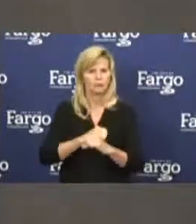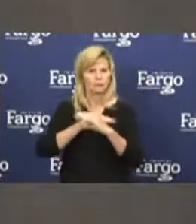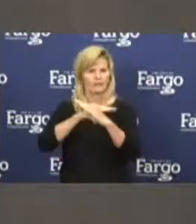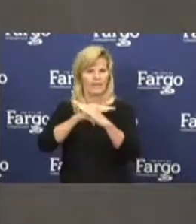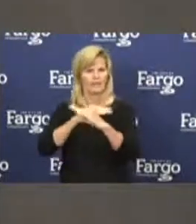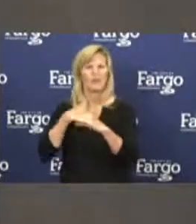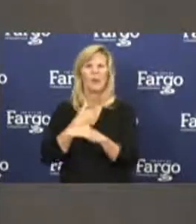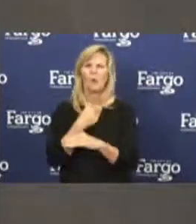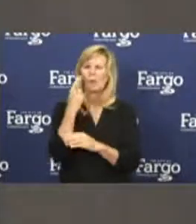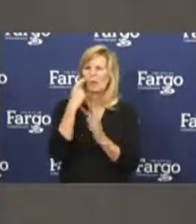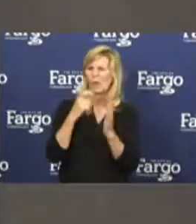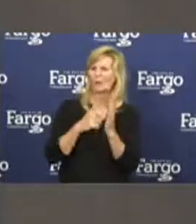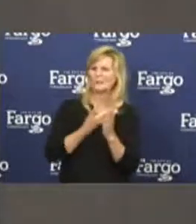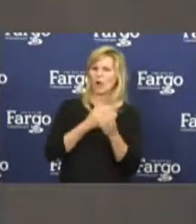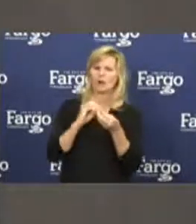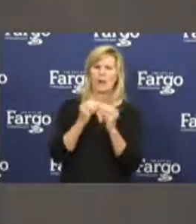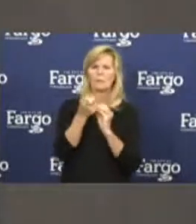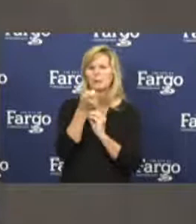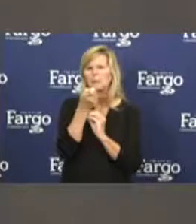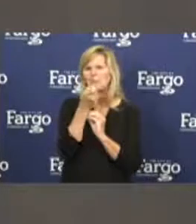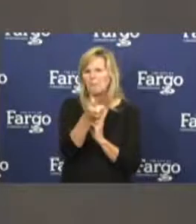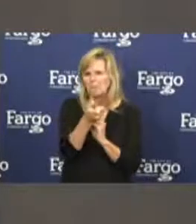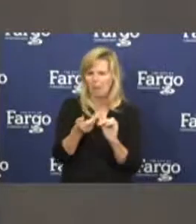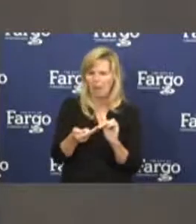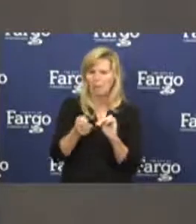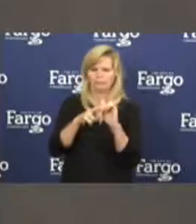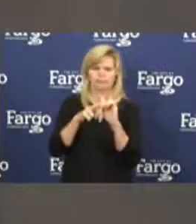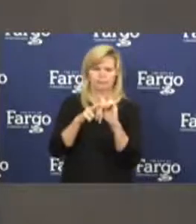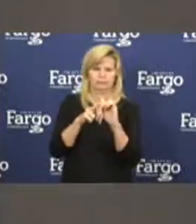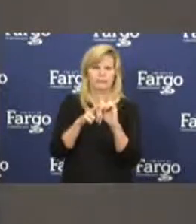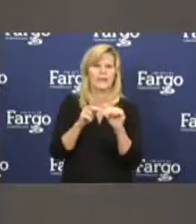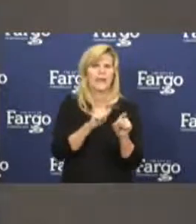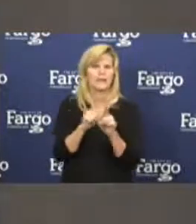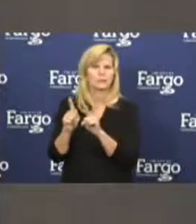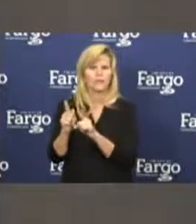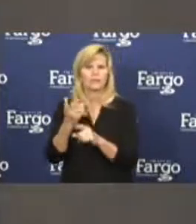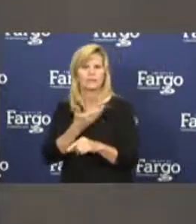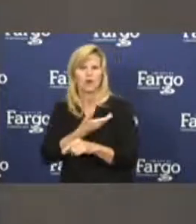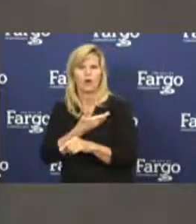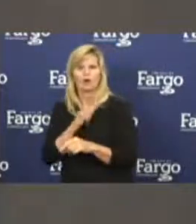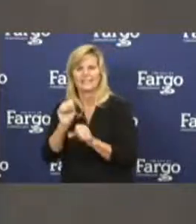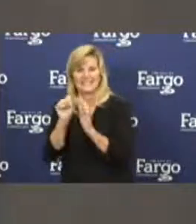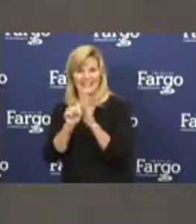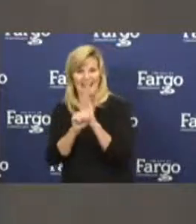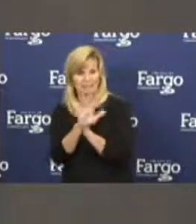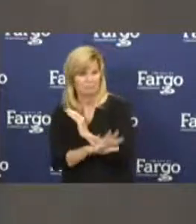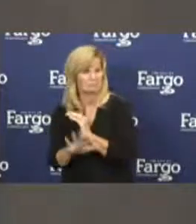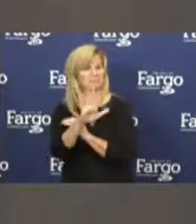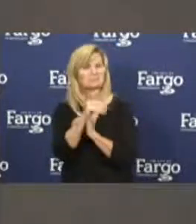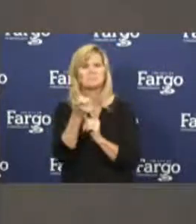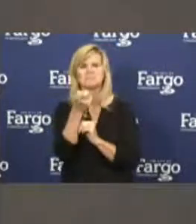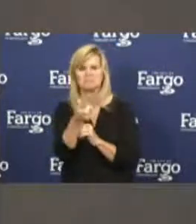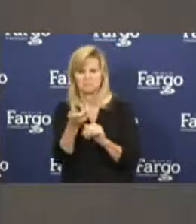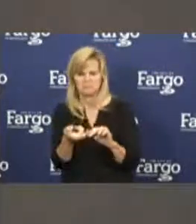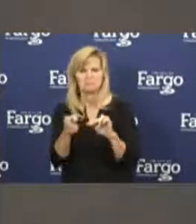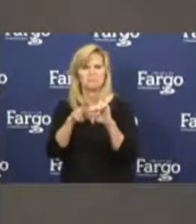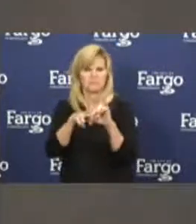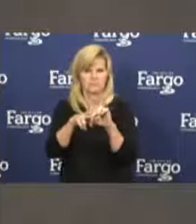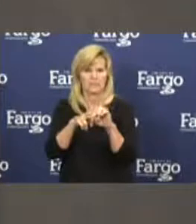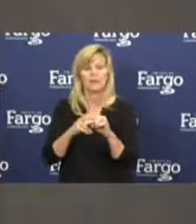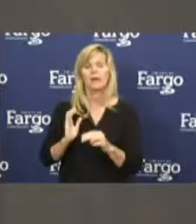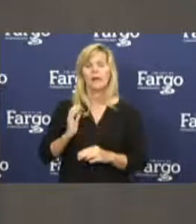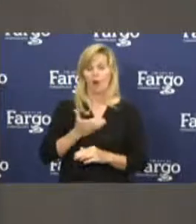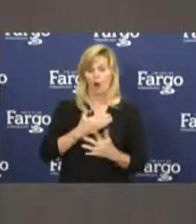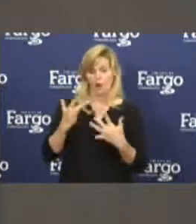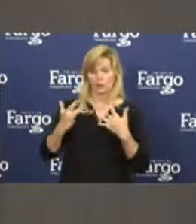seeing a slight uptick in our cases locally, as well as greater increases across the state. A concern many of us have